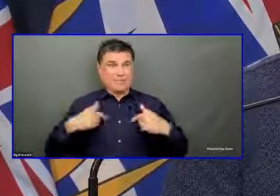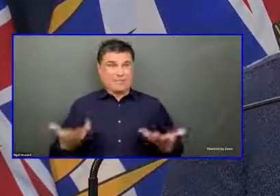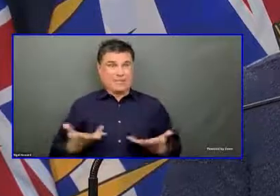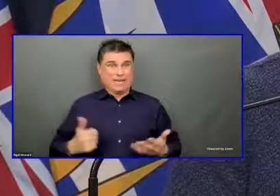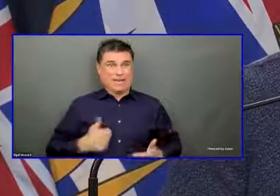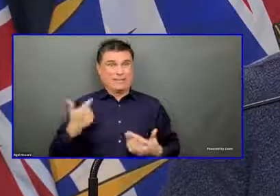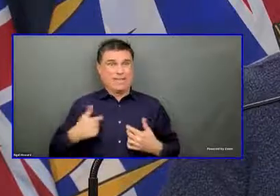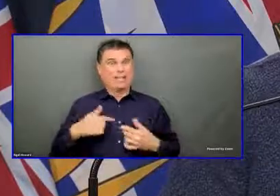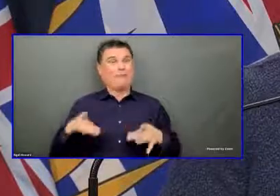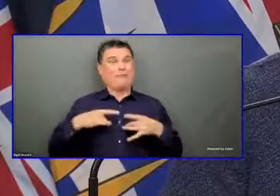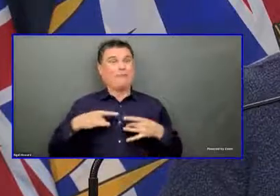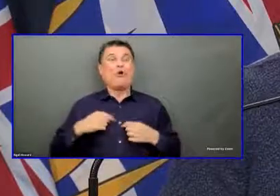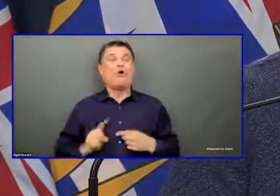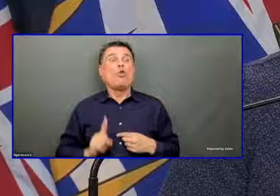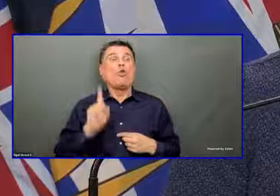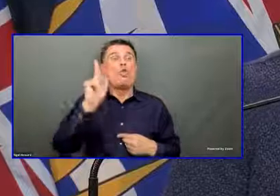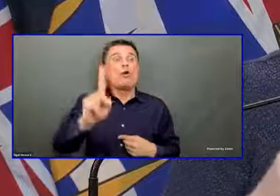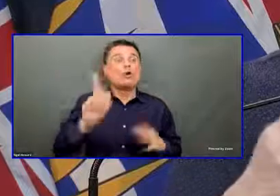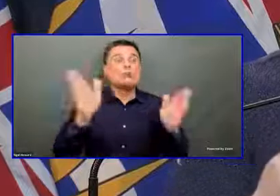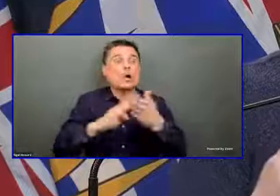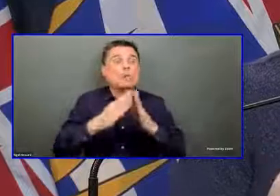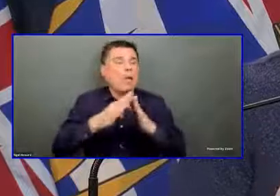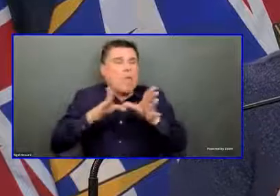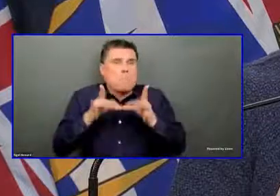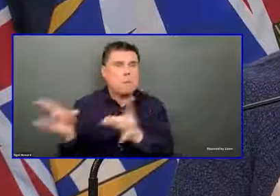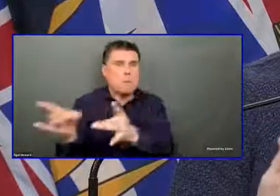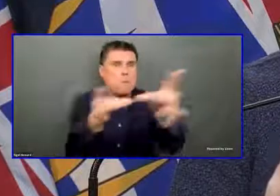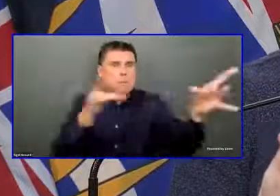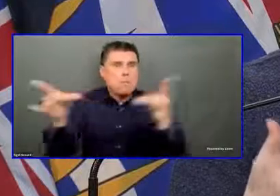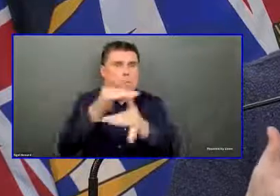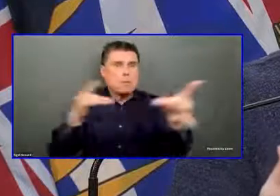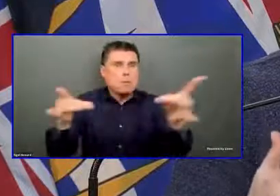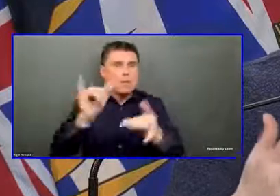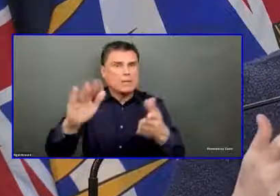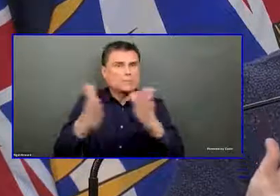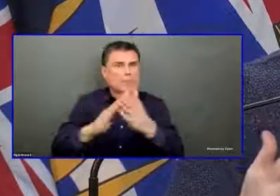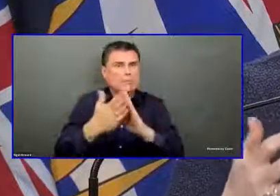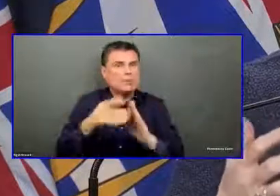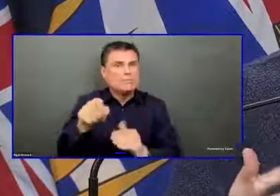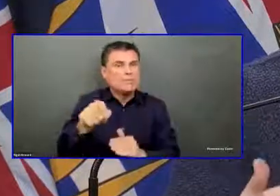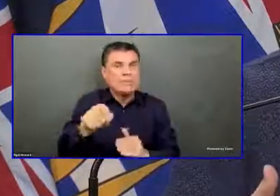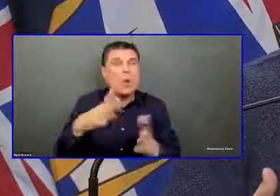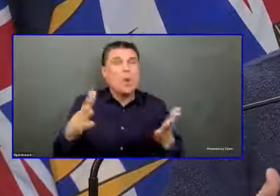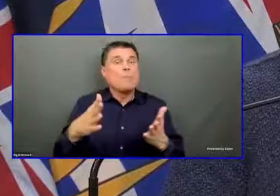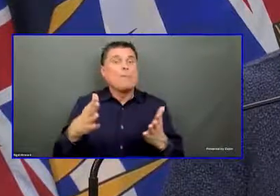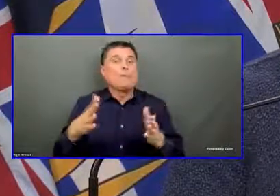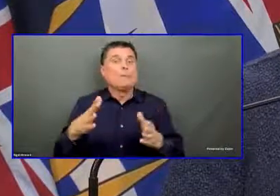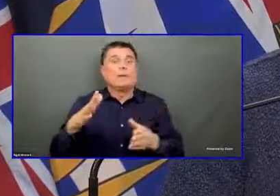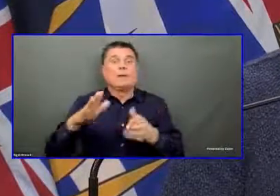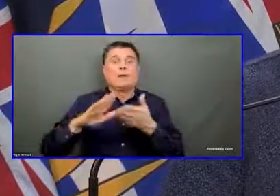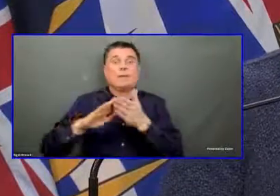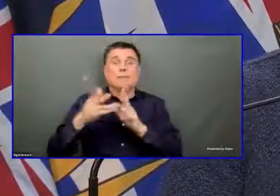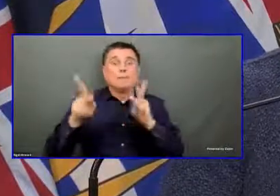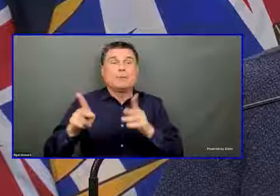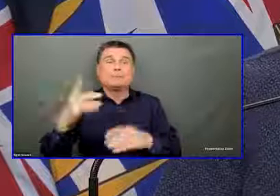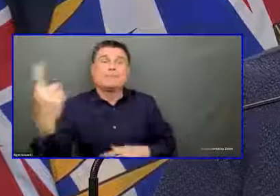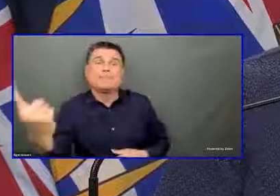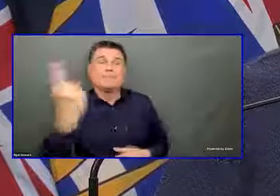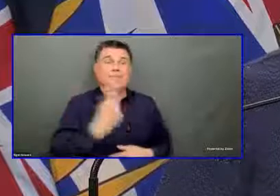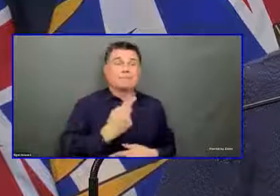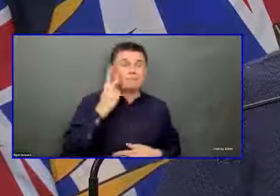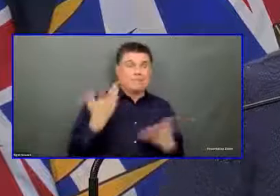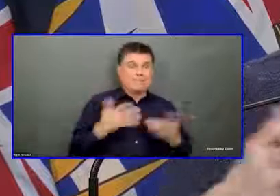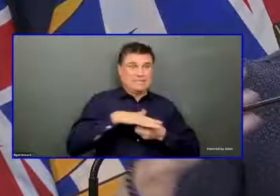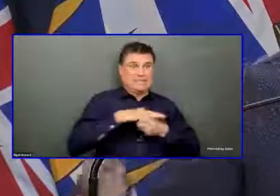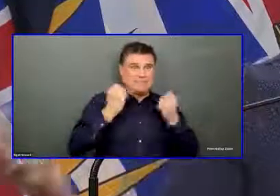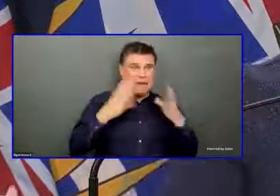visit an area that is high risk right now, because those communities are trying to manage the outbreak in their community right now. And it puts